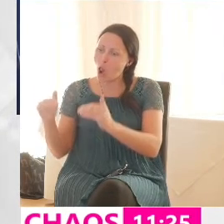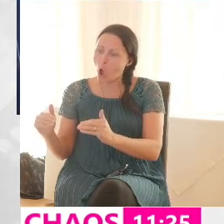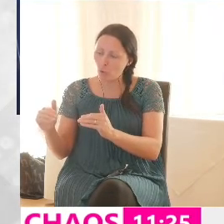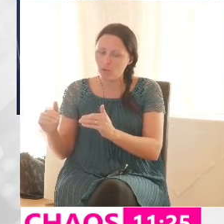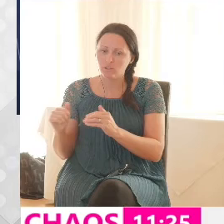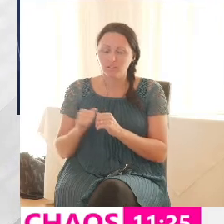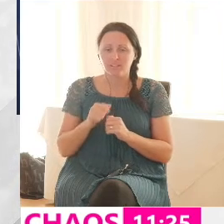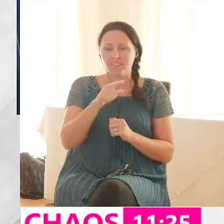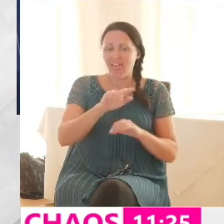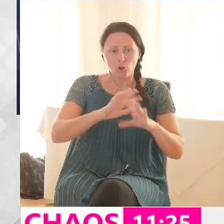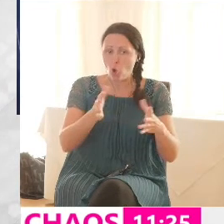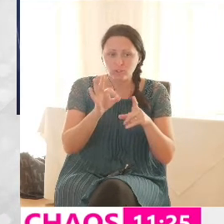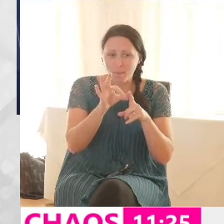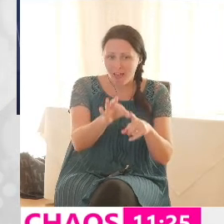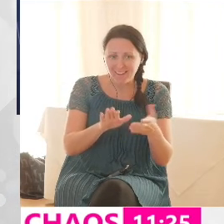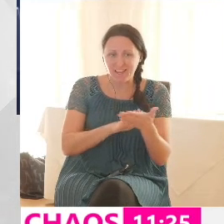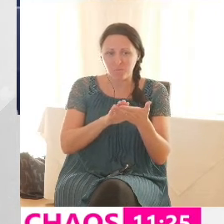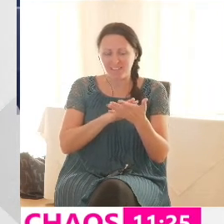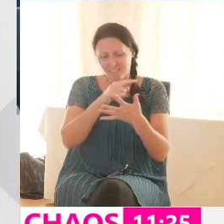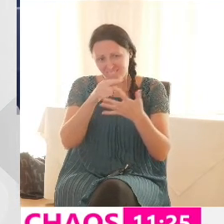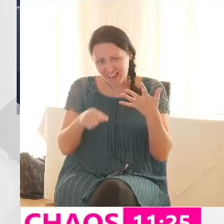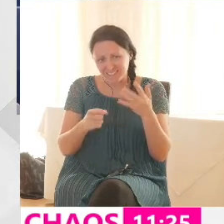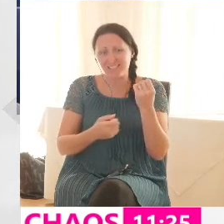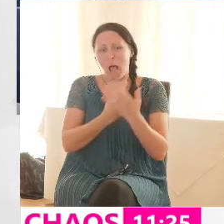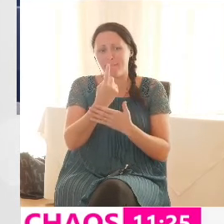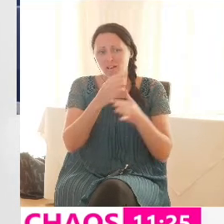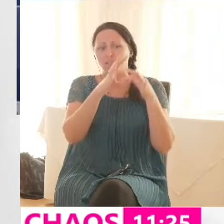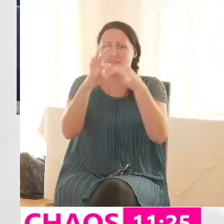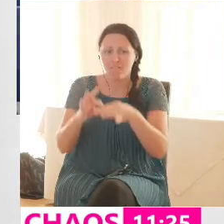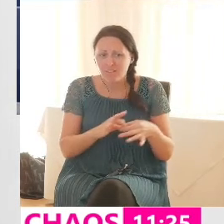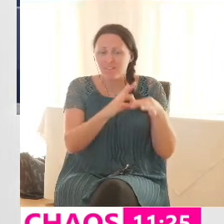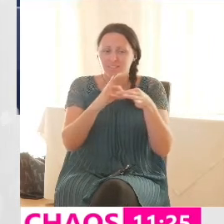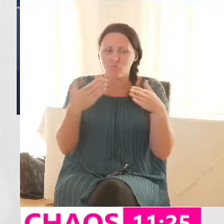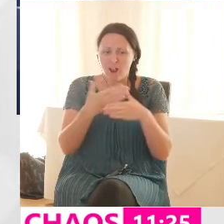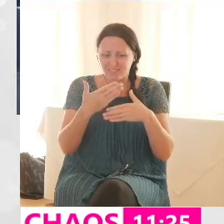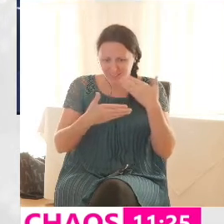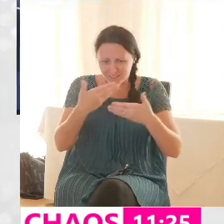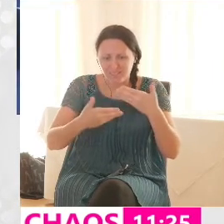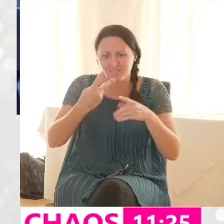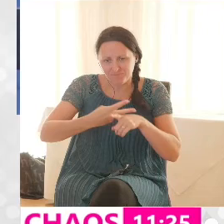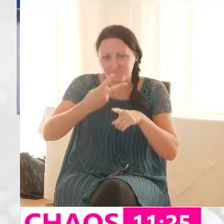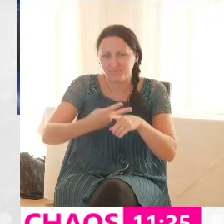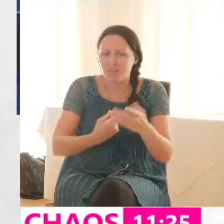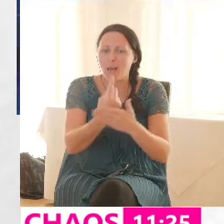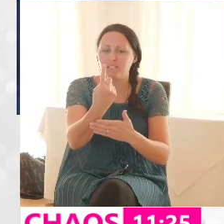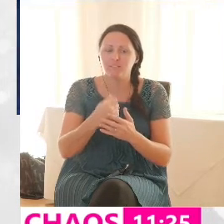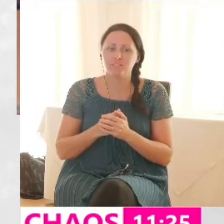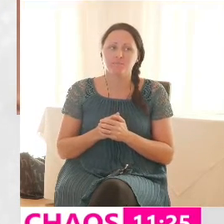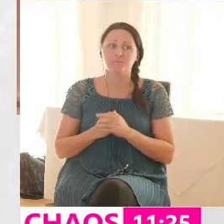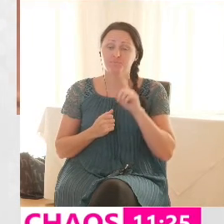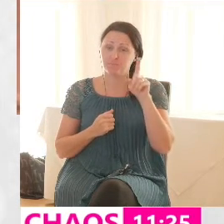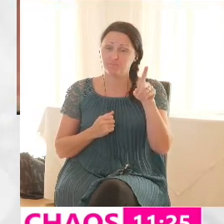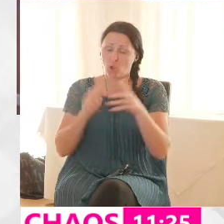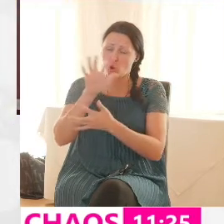leads to all these other factors that all these circle of practices. So again, a complex map here.